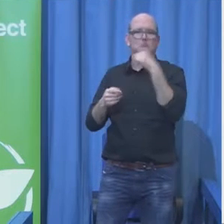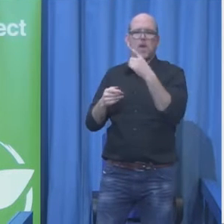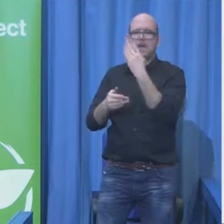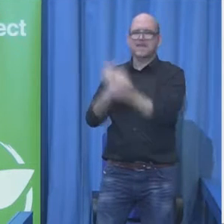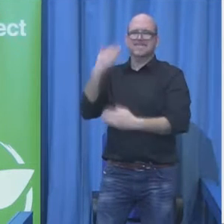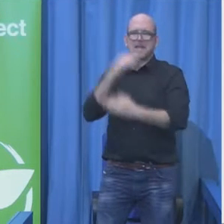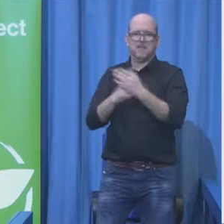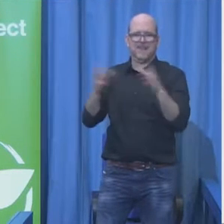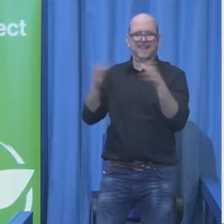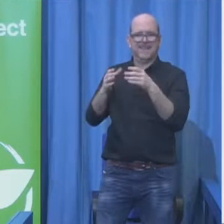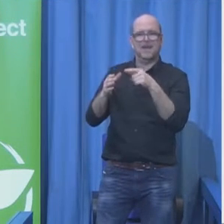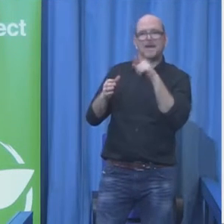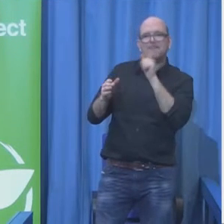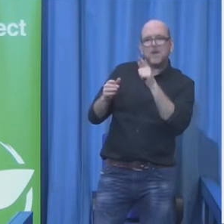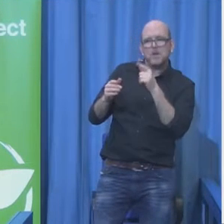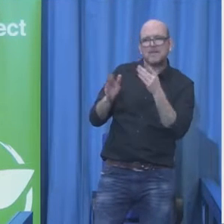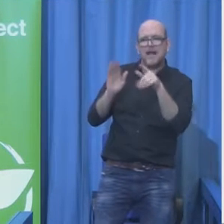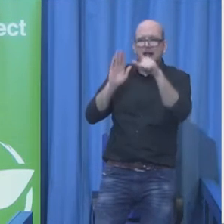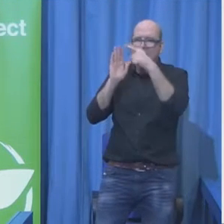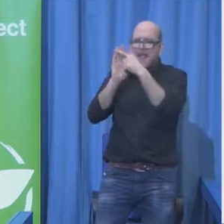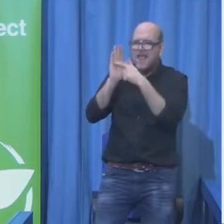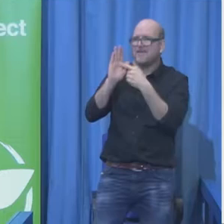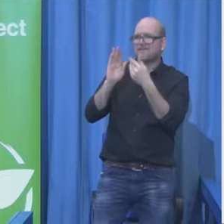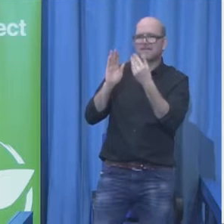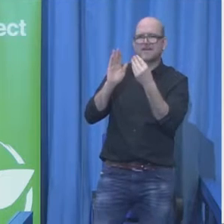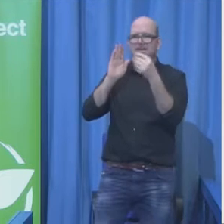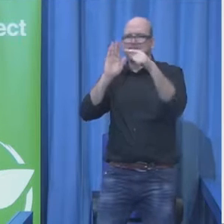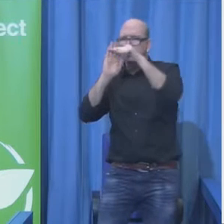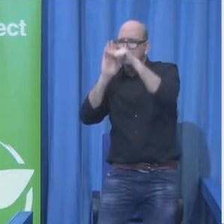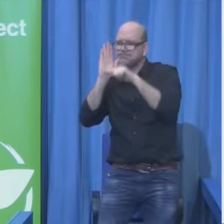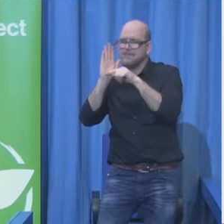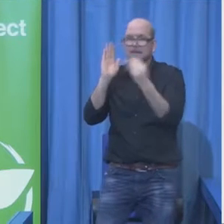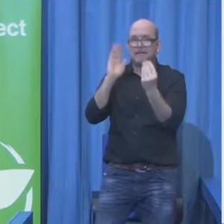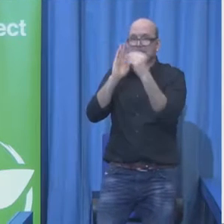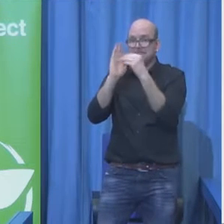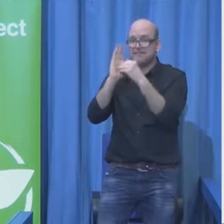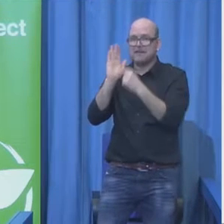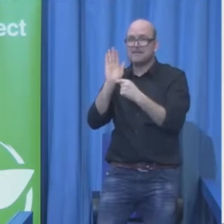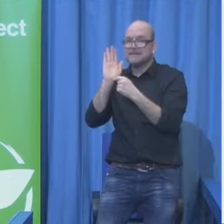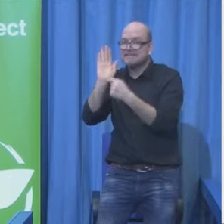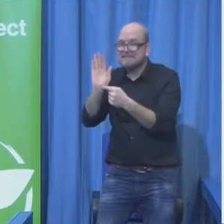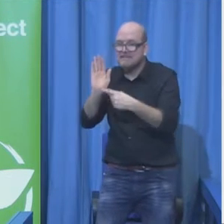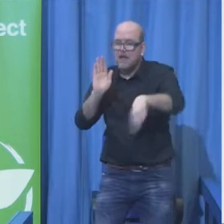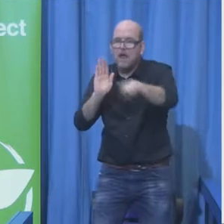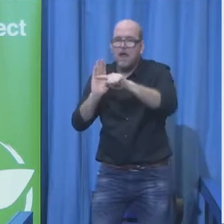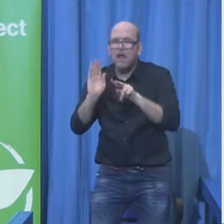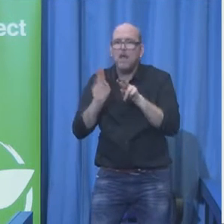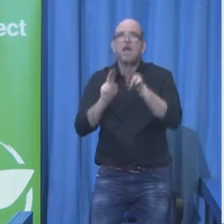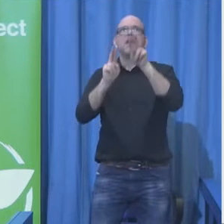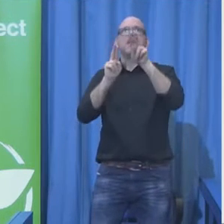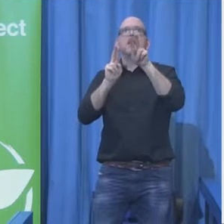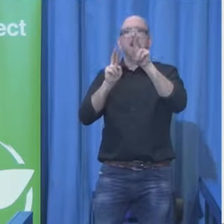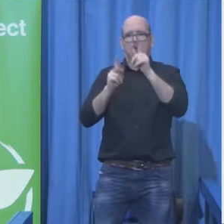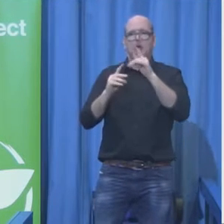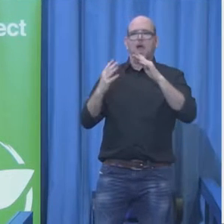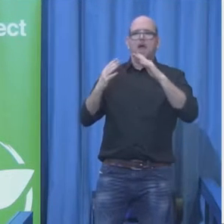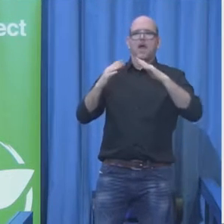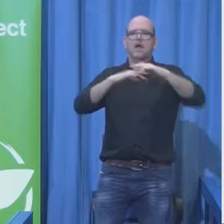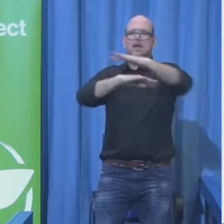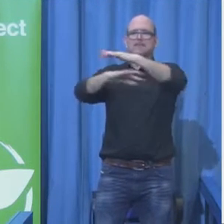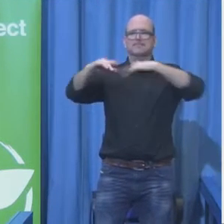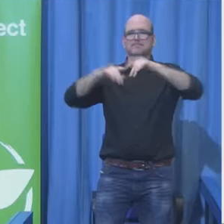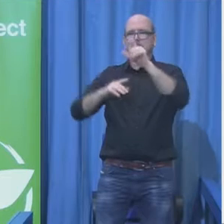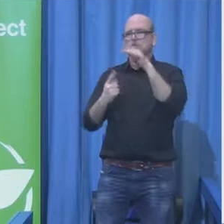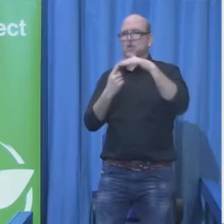years in changing the conditions of people with disabilities, not only in terms of employment, but everywhere else. And we are